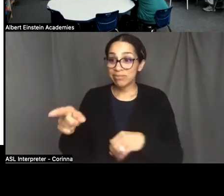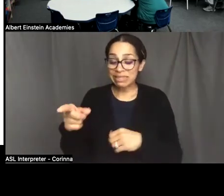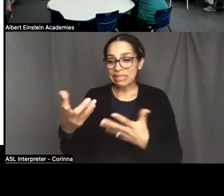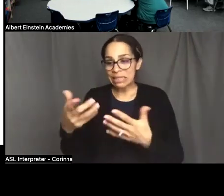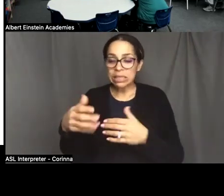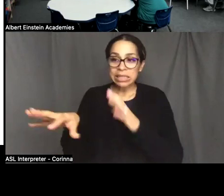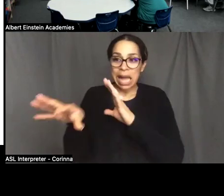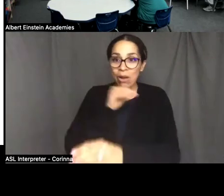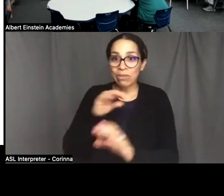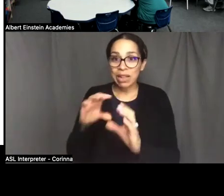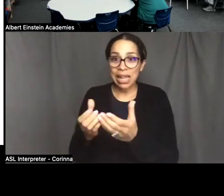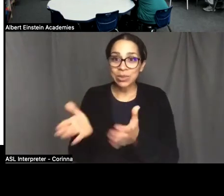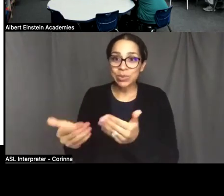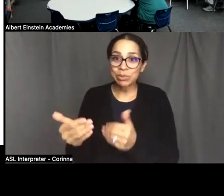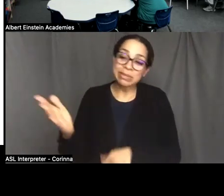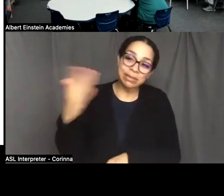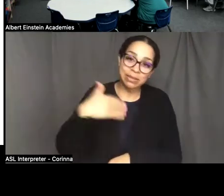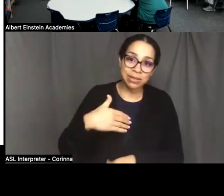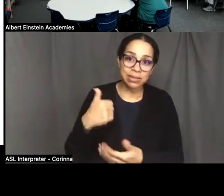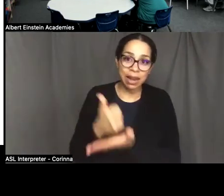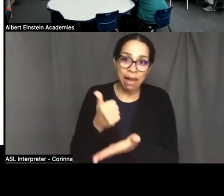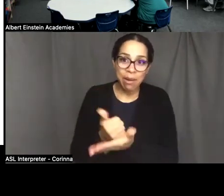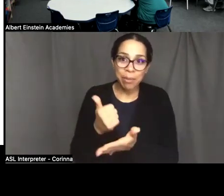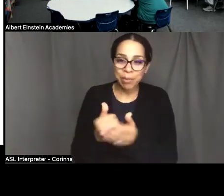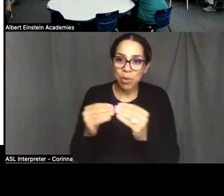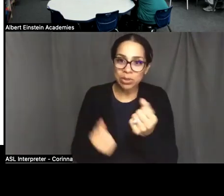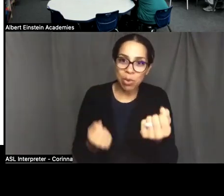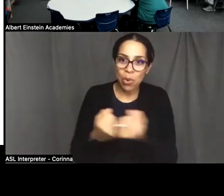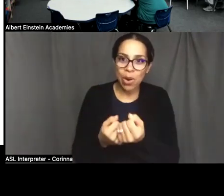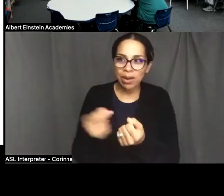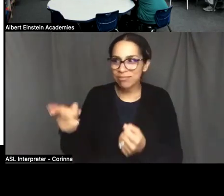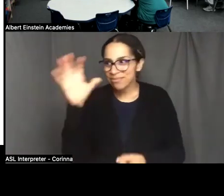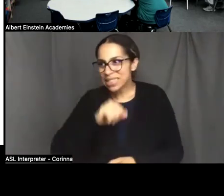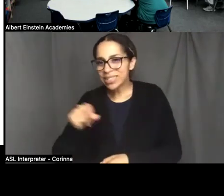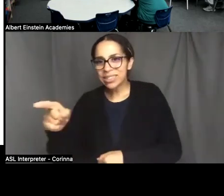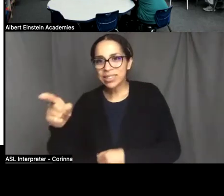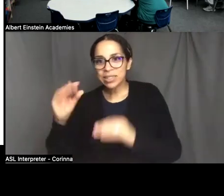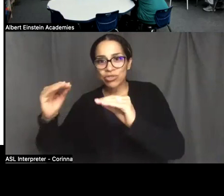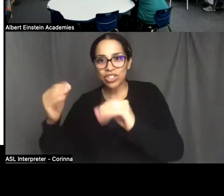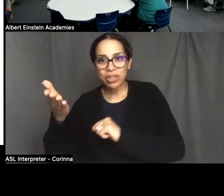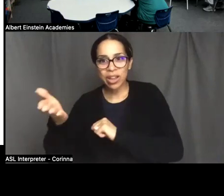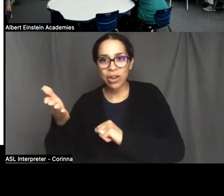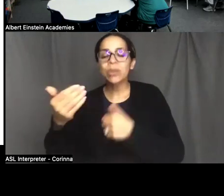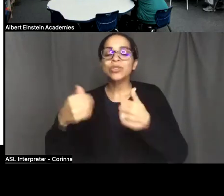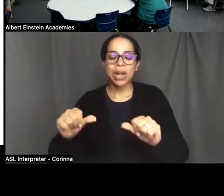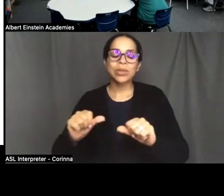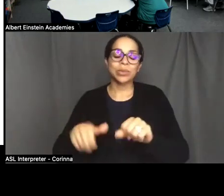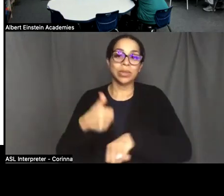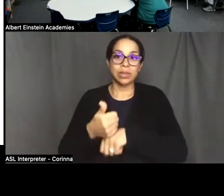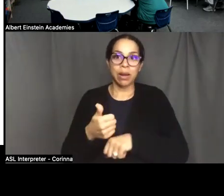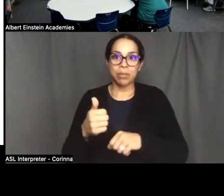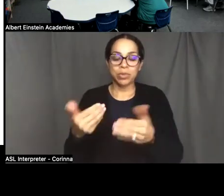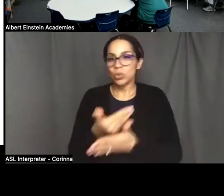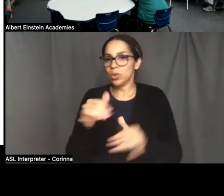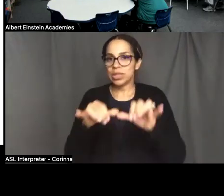they miss instruction that's happening in the classroom. So we're really trying to build a system where we can do more of our support before and after school so they